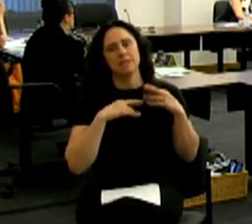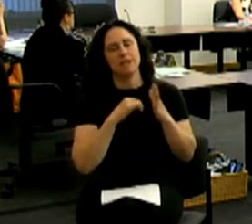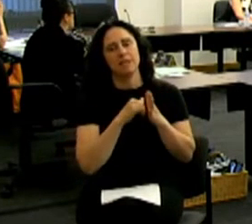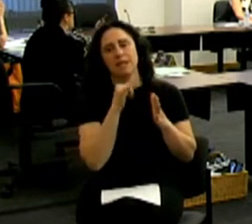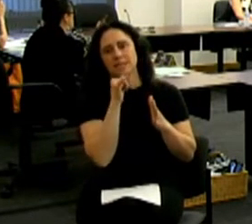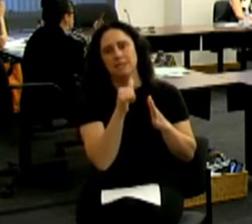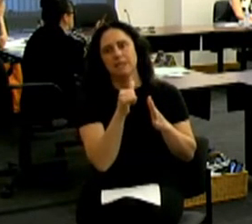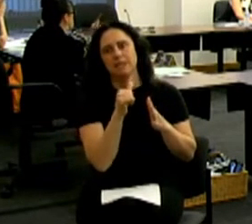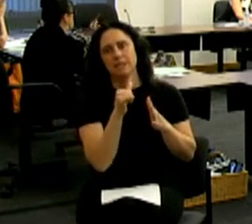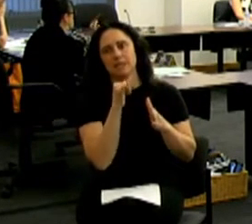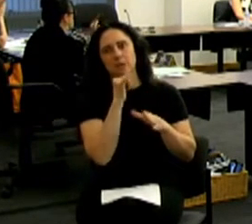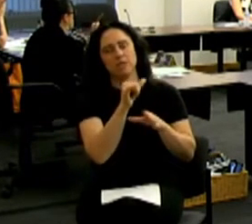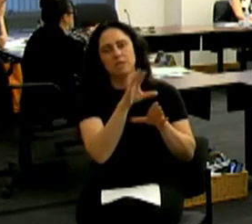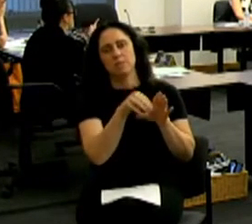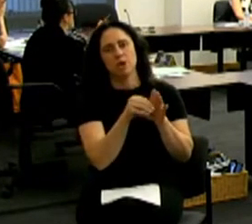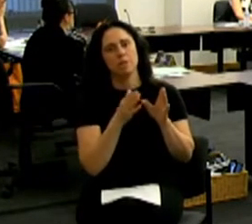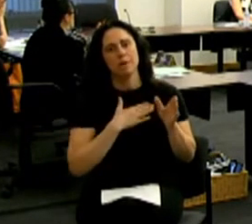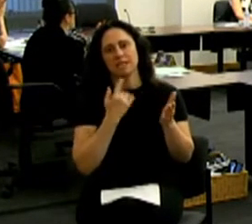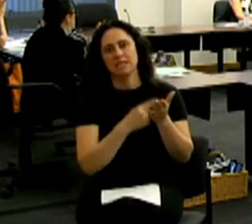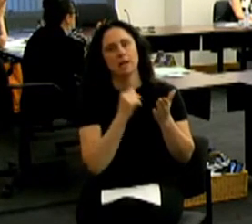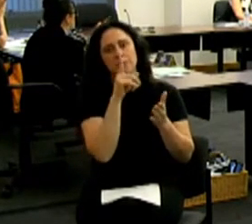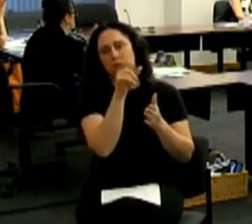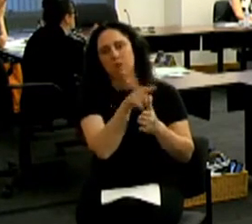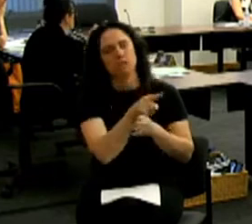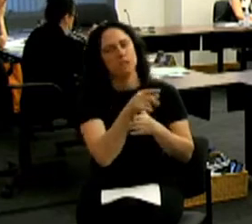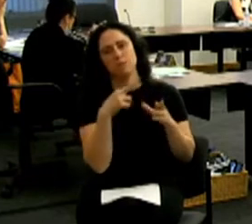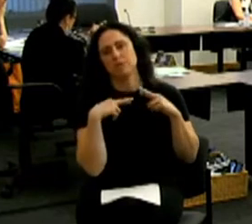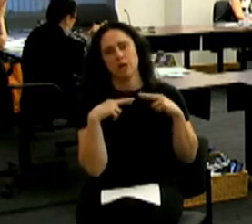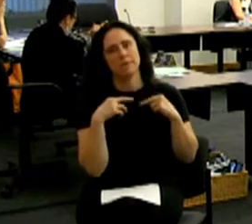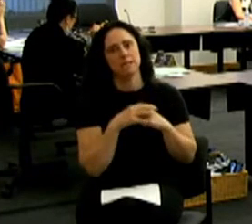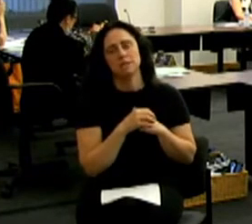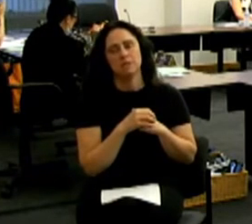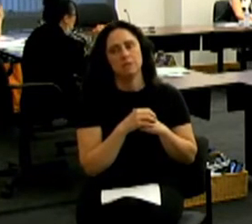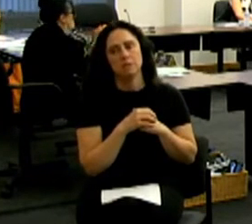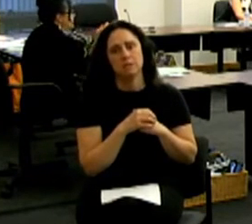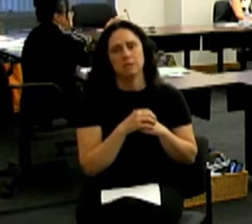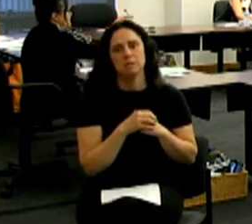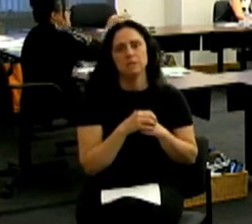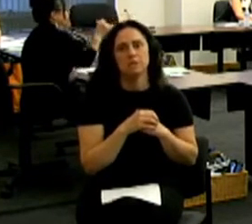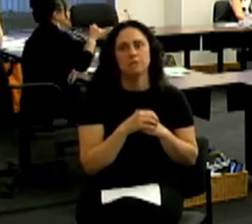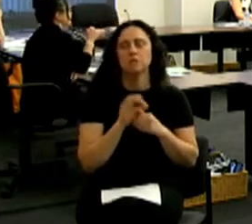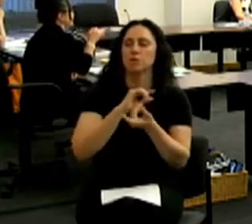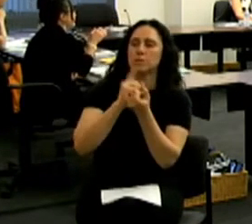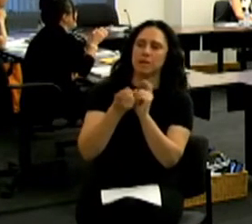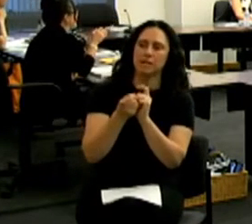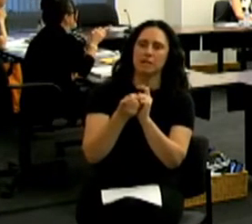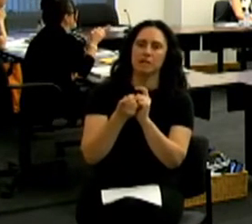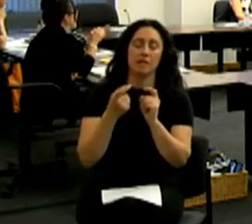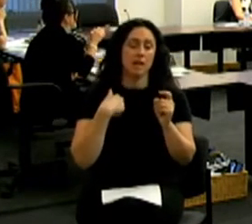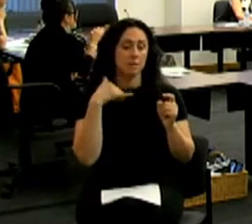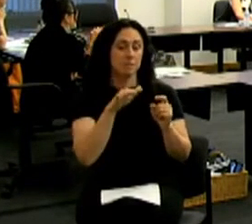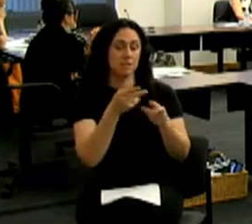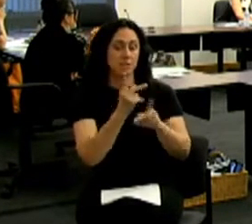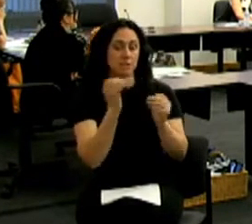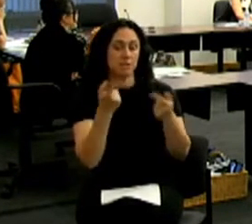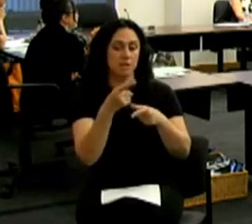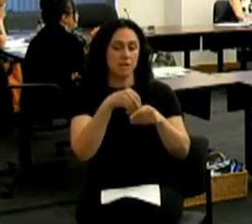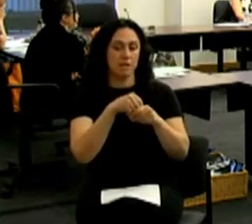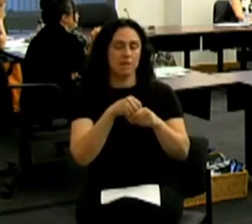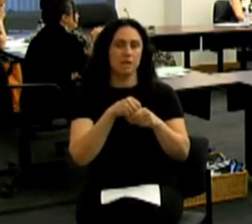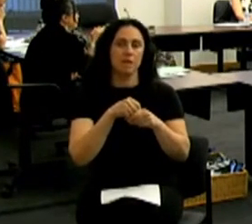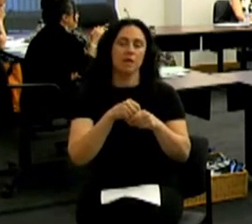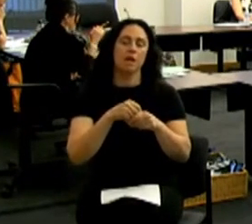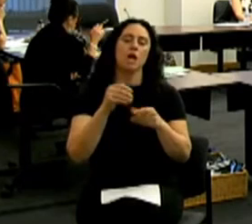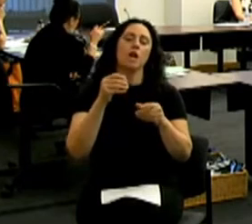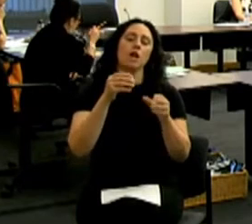that wasn't part of my discussion. I'm not questioning the retirement. So if you're amending already- it to Correct. for all of us to approve. Still keeping them all in. The motion is